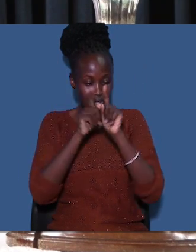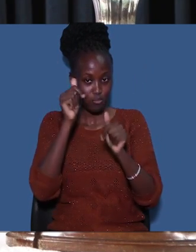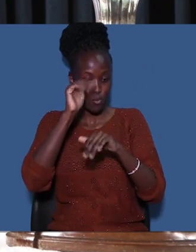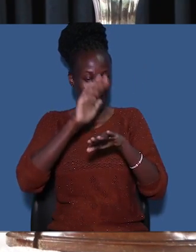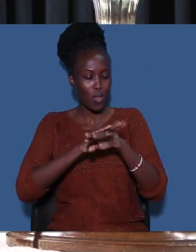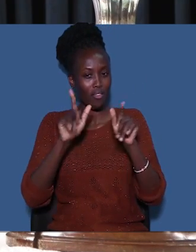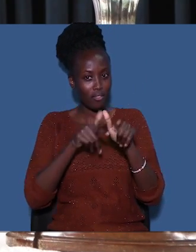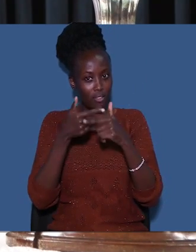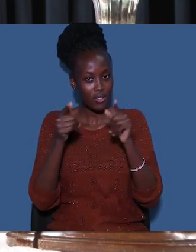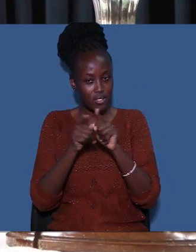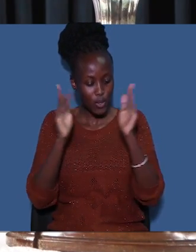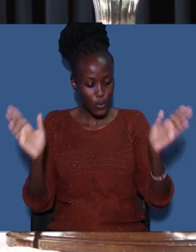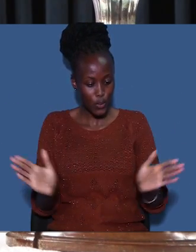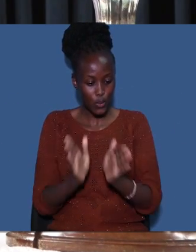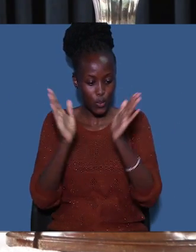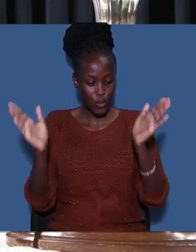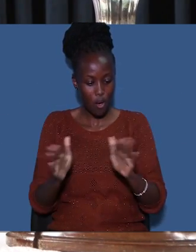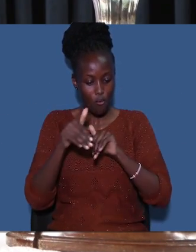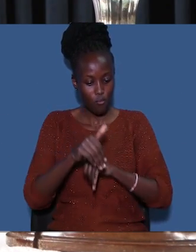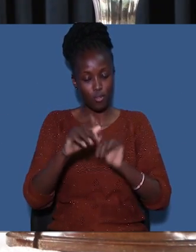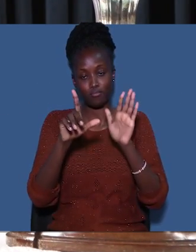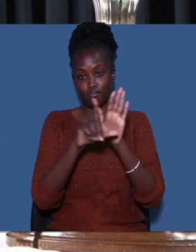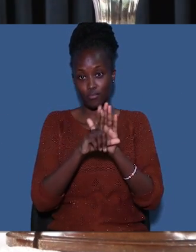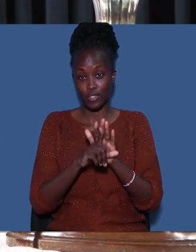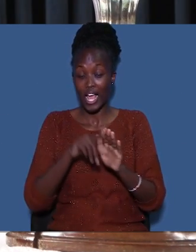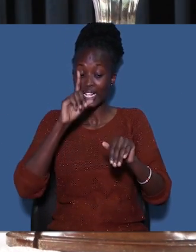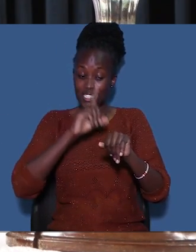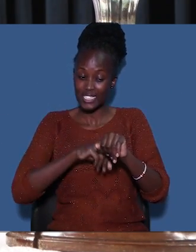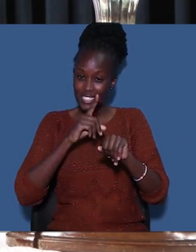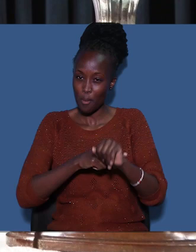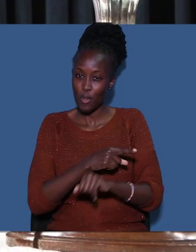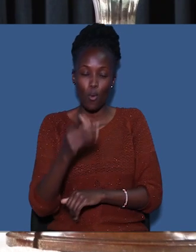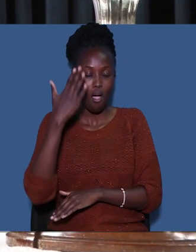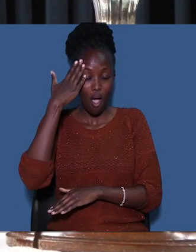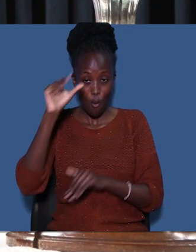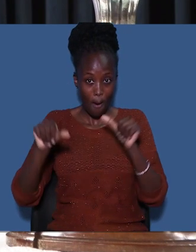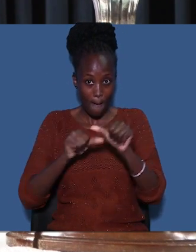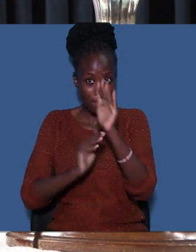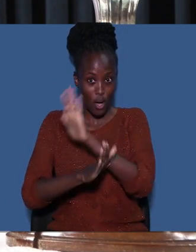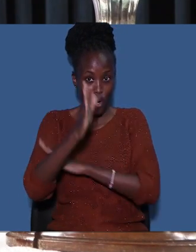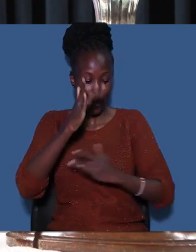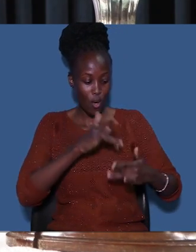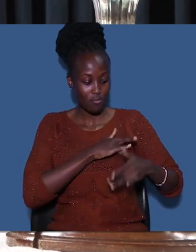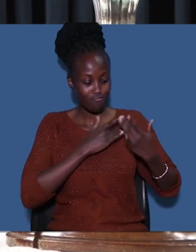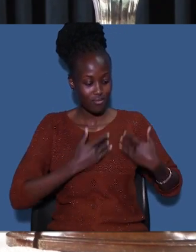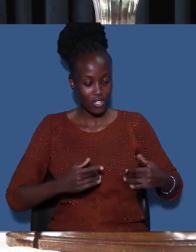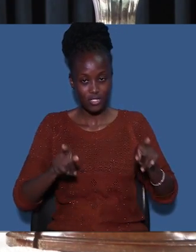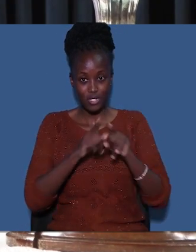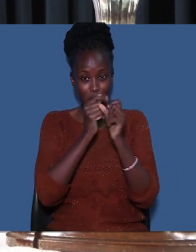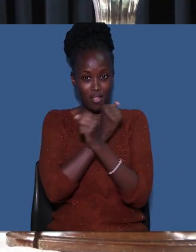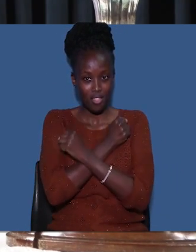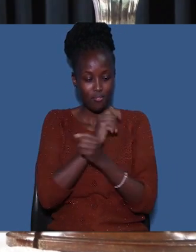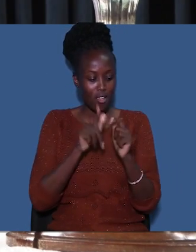uphold the law. The revelation of God's love for each of us should keep us from taking advantage of his grace